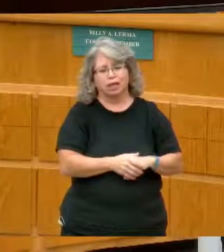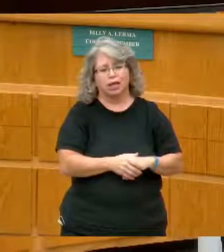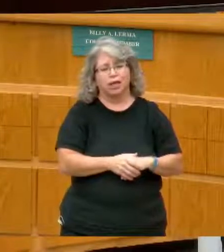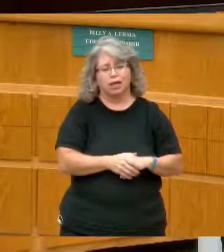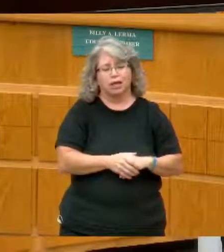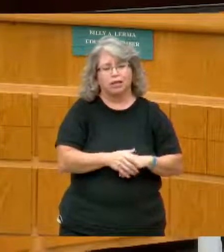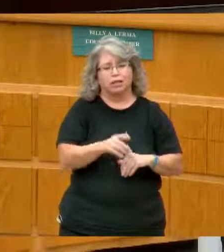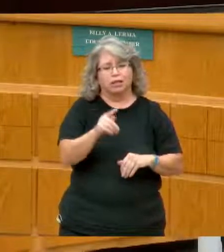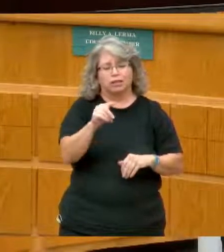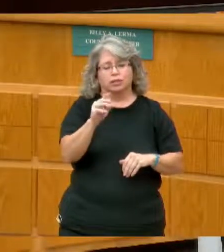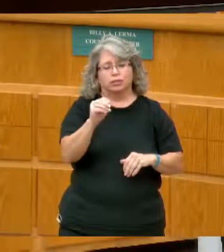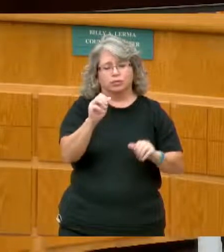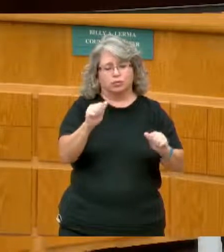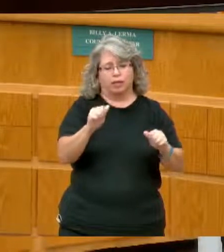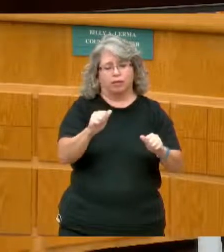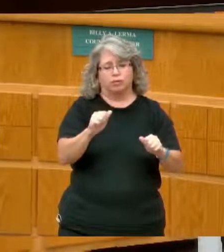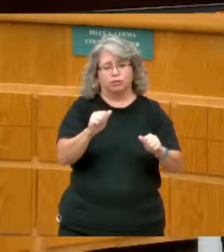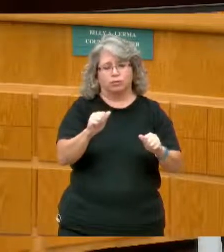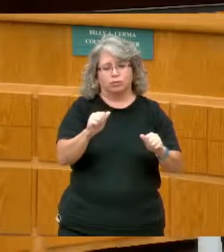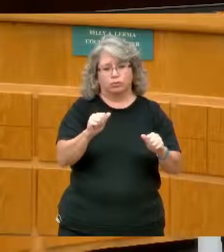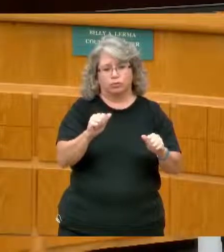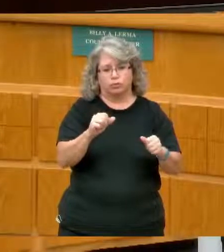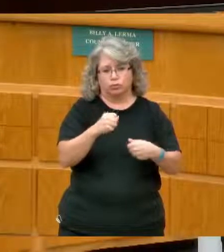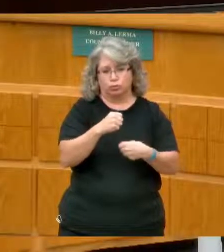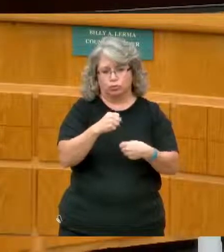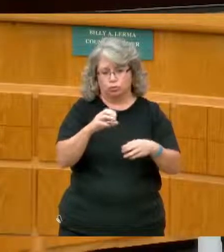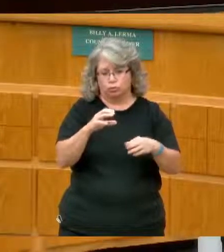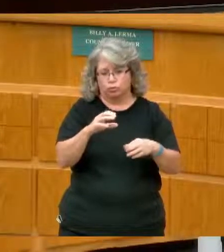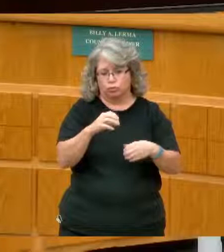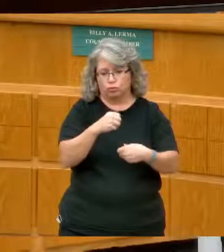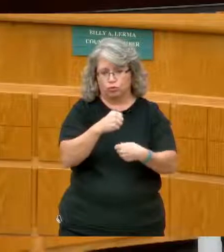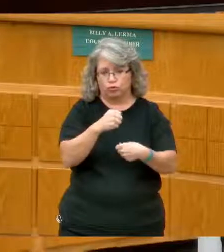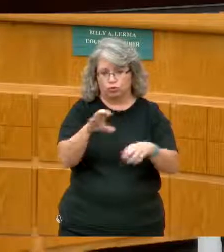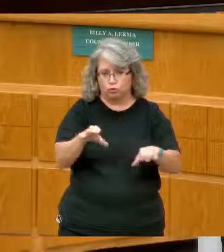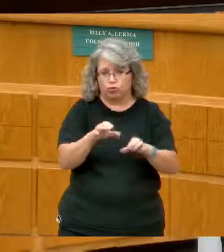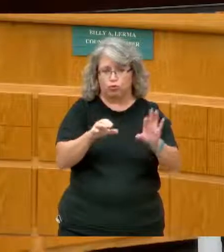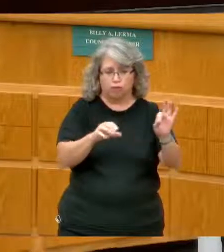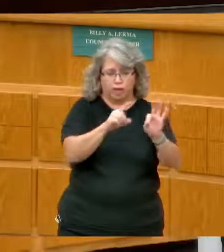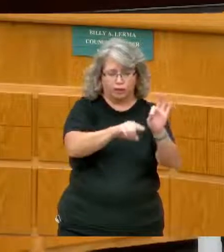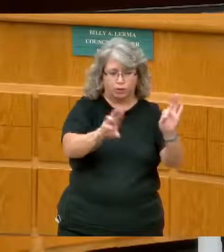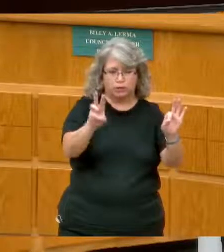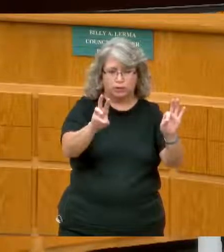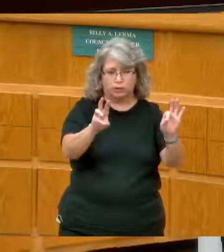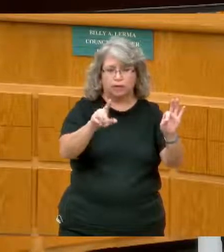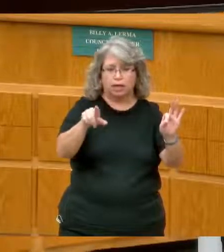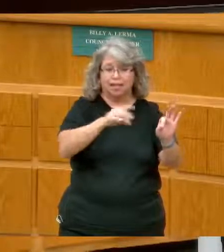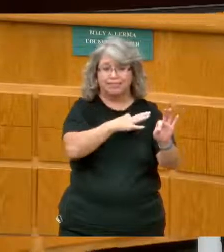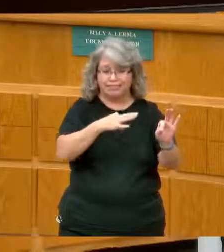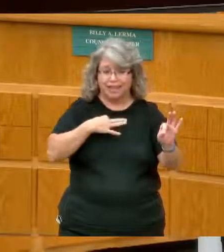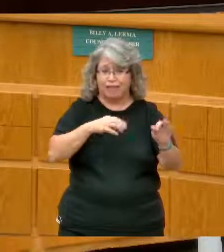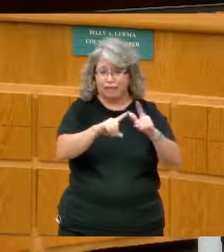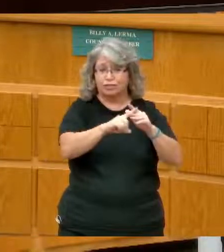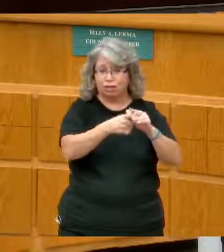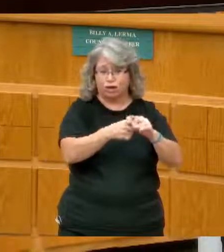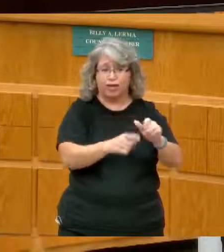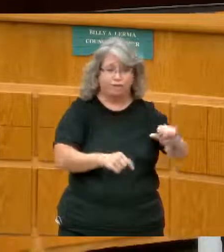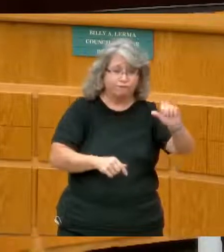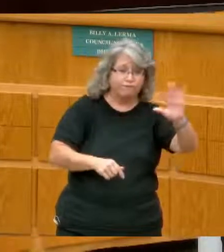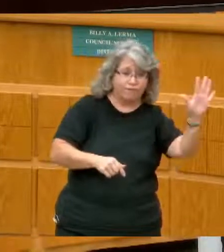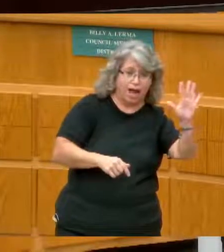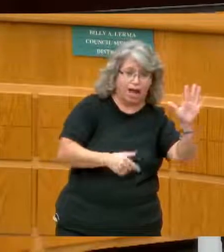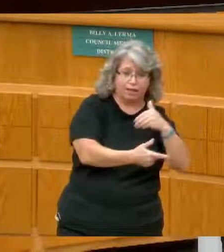produce a 9 a.m. to 6 p.m., you're working starting at 5 a.m. You're working the day before to work